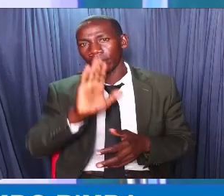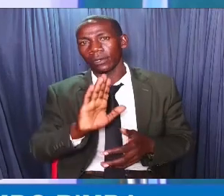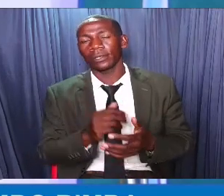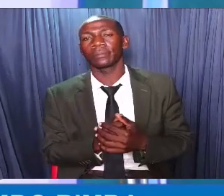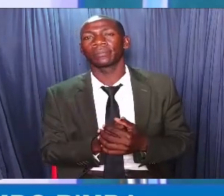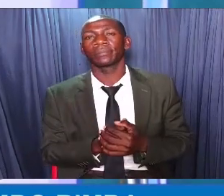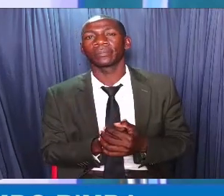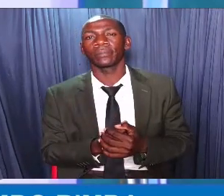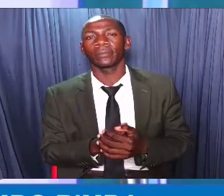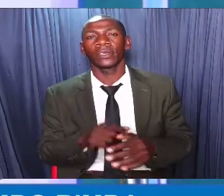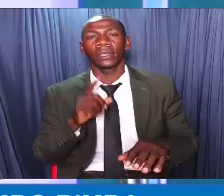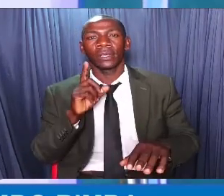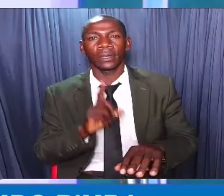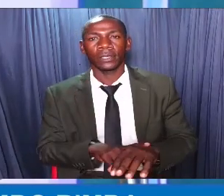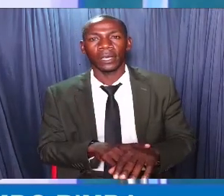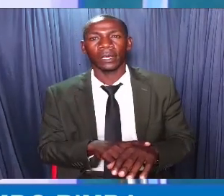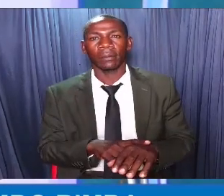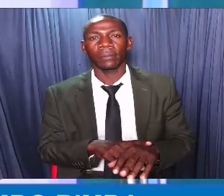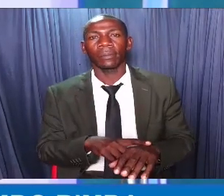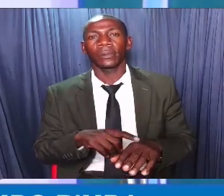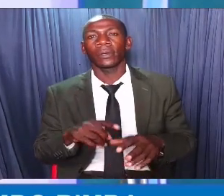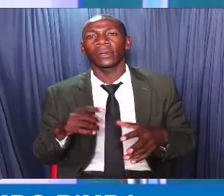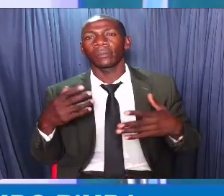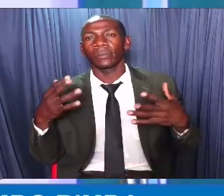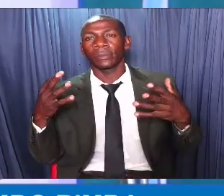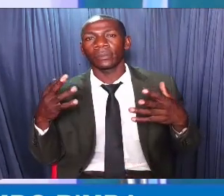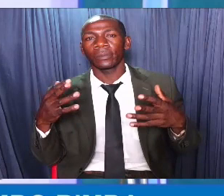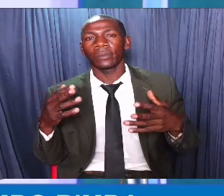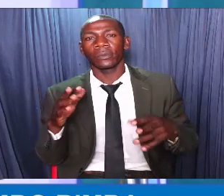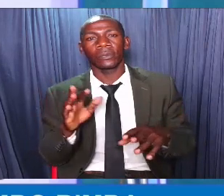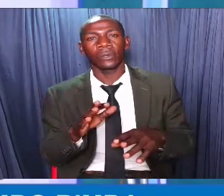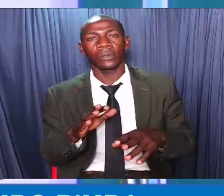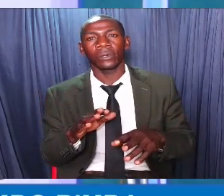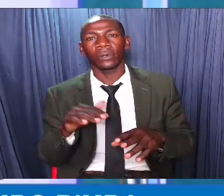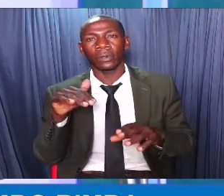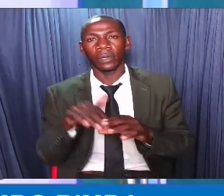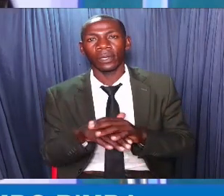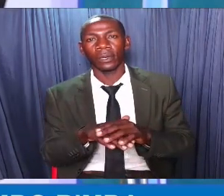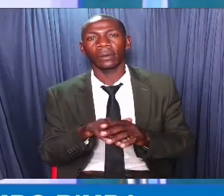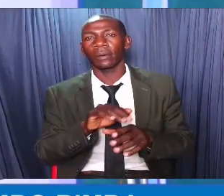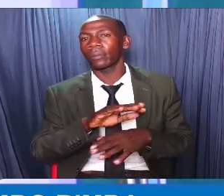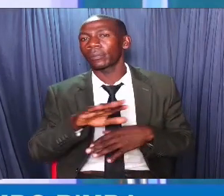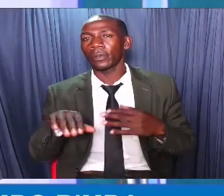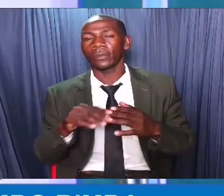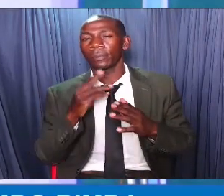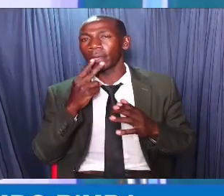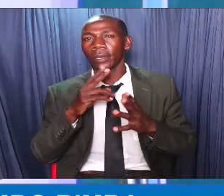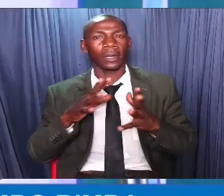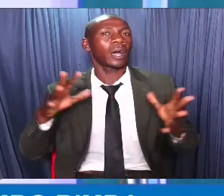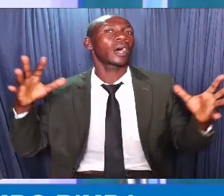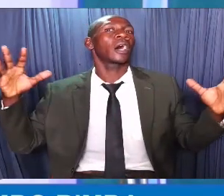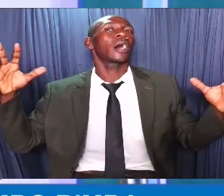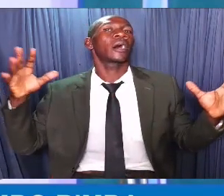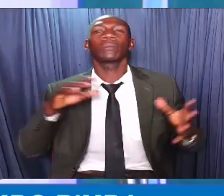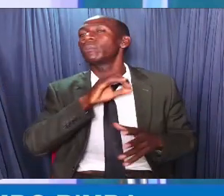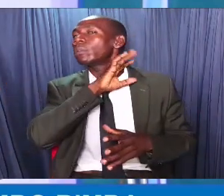God. Wakati wa sifa, sauti za vifaa za wanakwaya wanao walio kwa microphone wa zoe juu. The microphone has to be